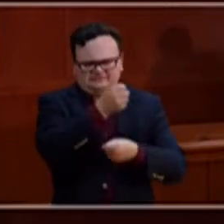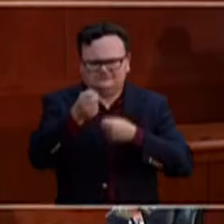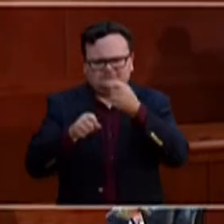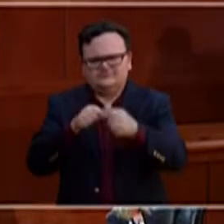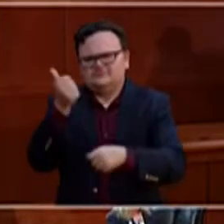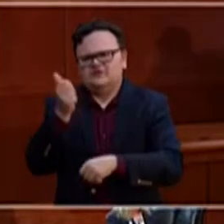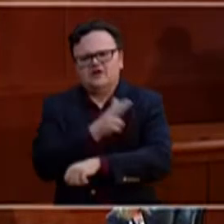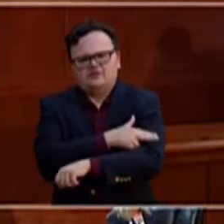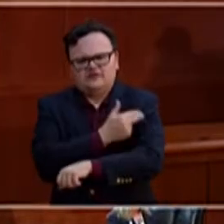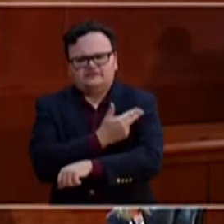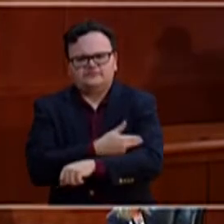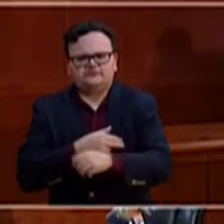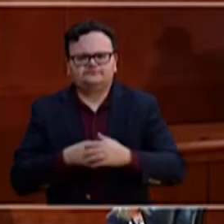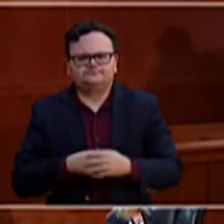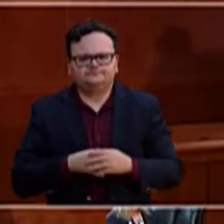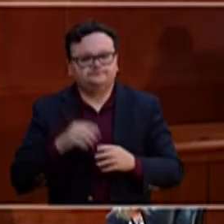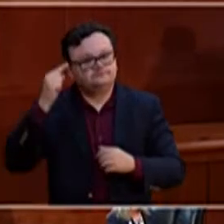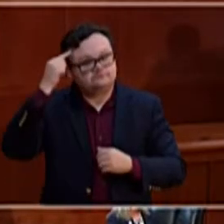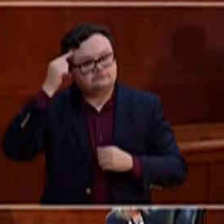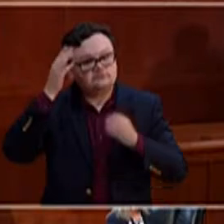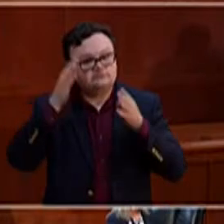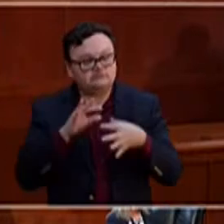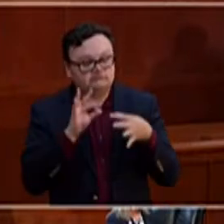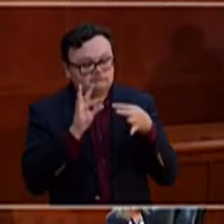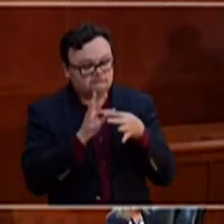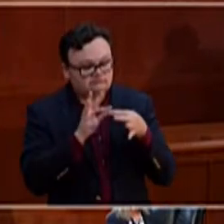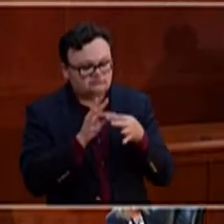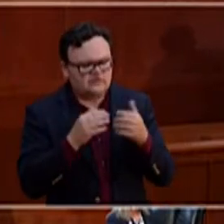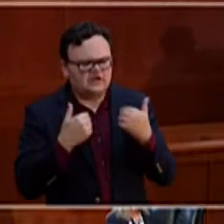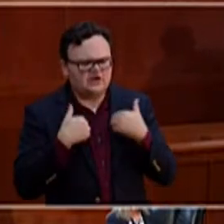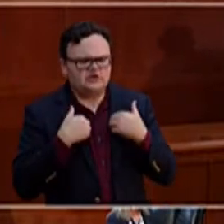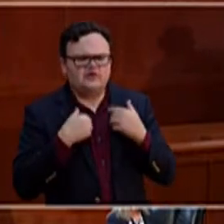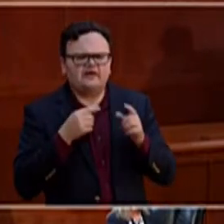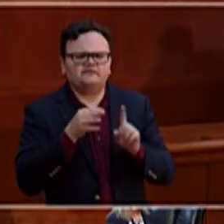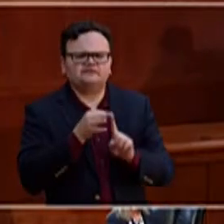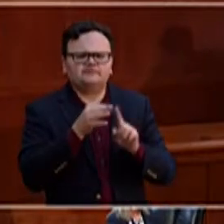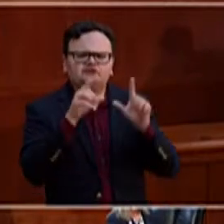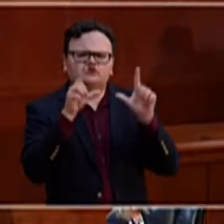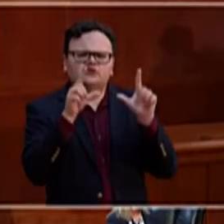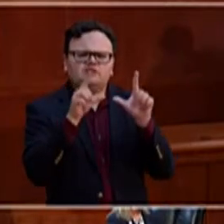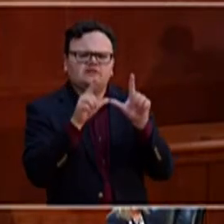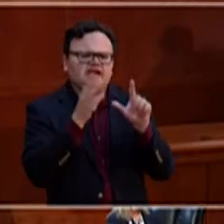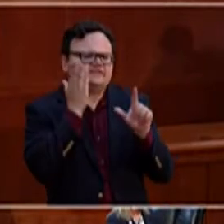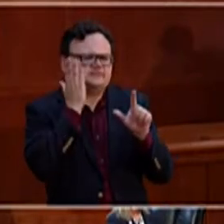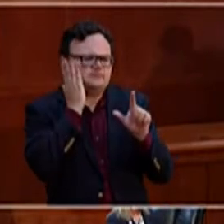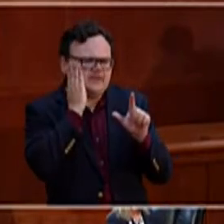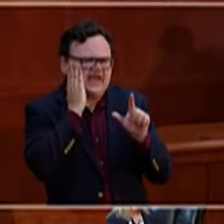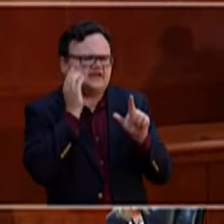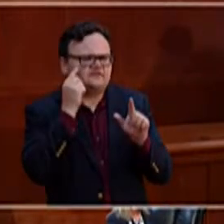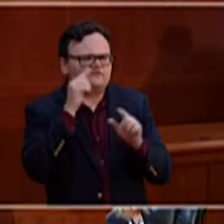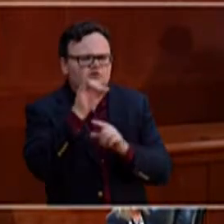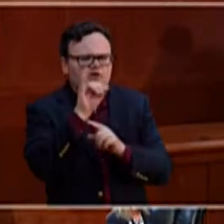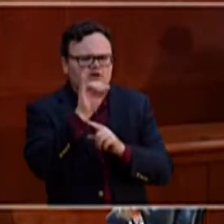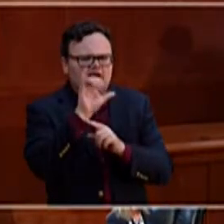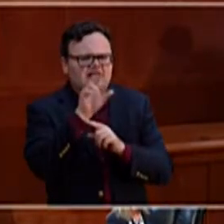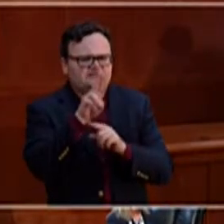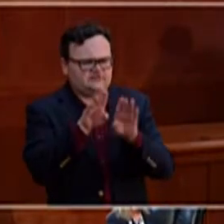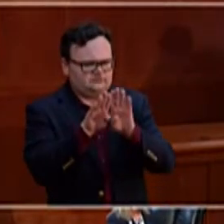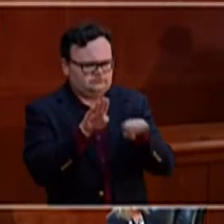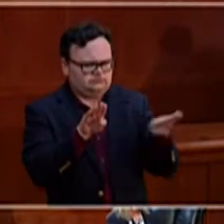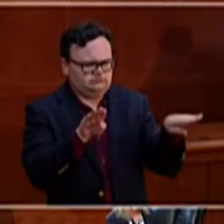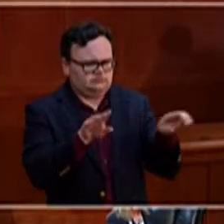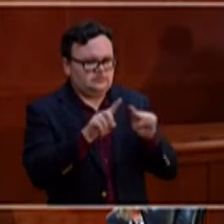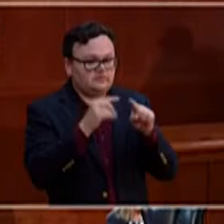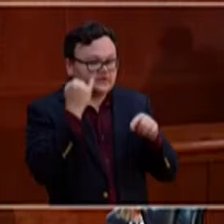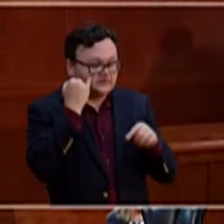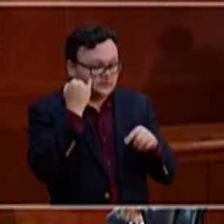are ICUs like fixed beds, like you have licensed beds, but if there's a need to have more ICU in a given region,